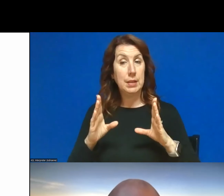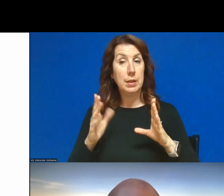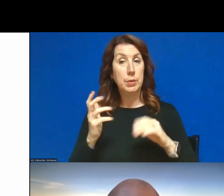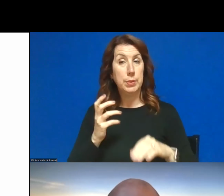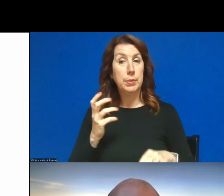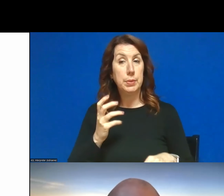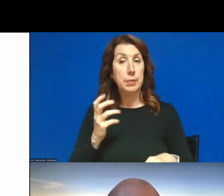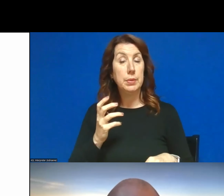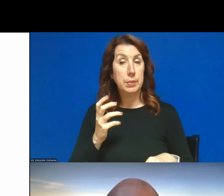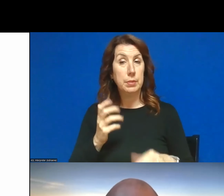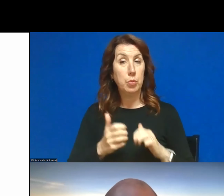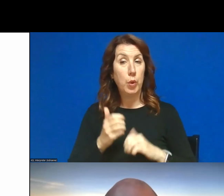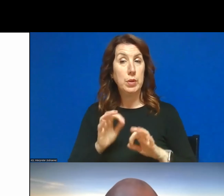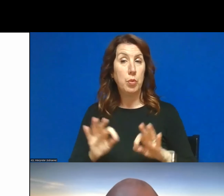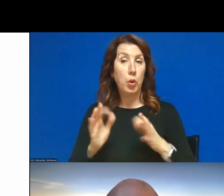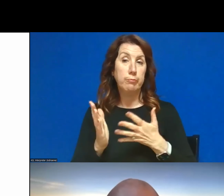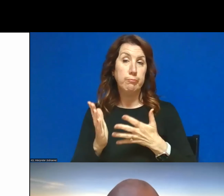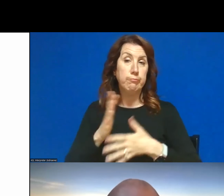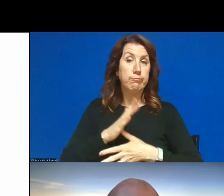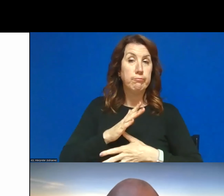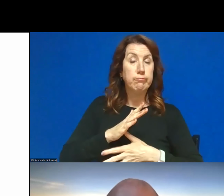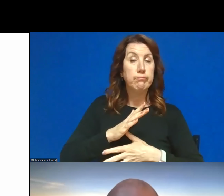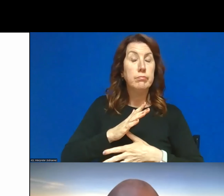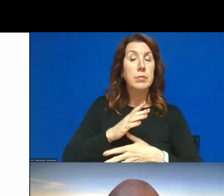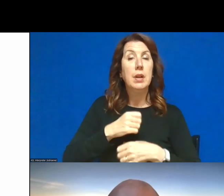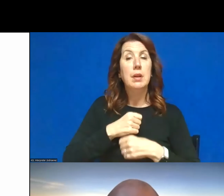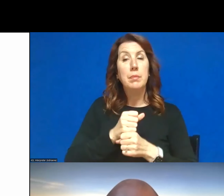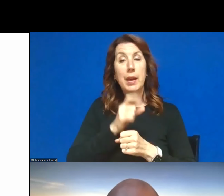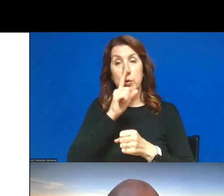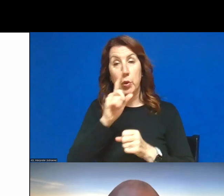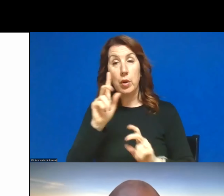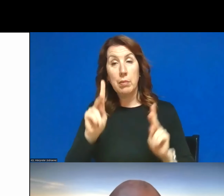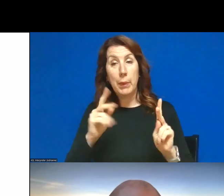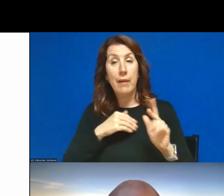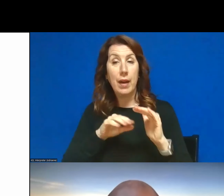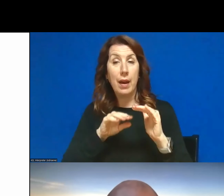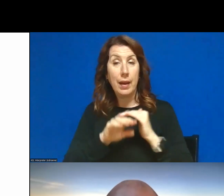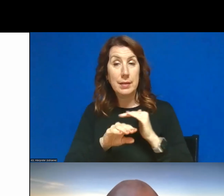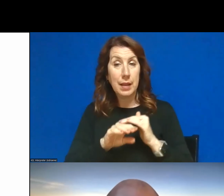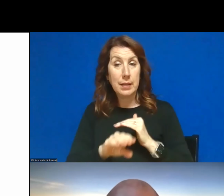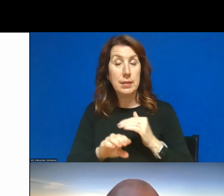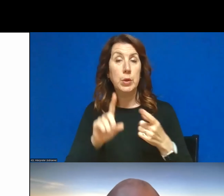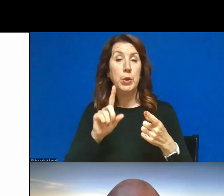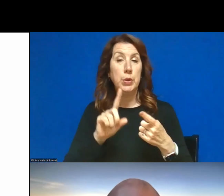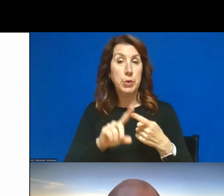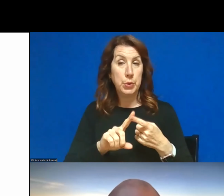really the most important piece, making sure that people have access to